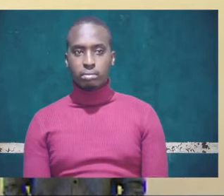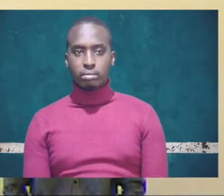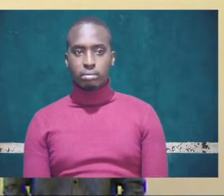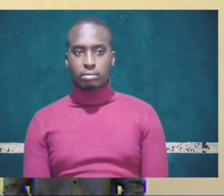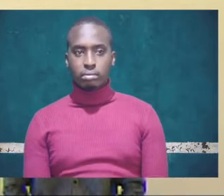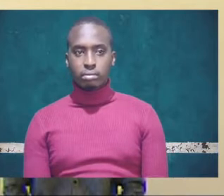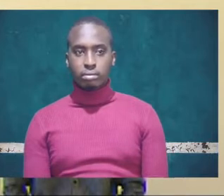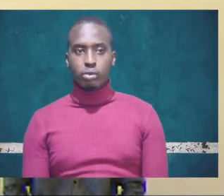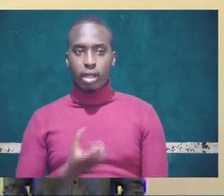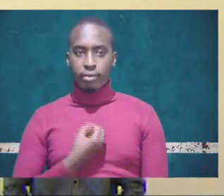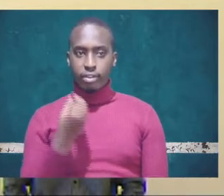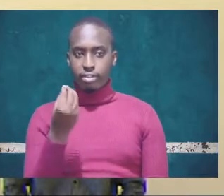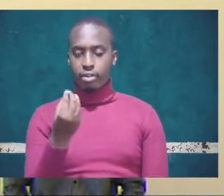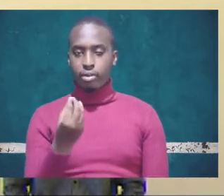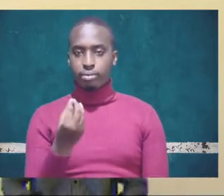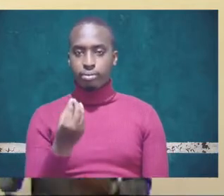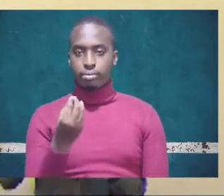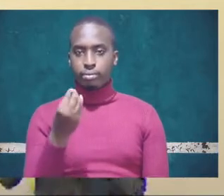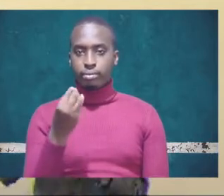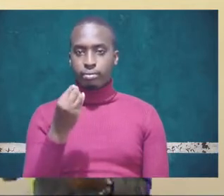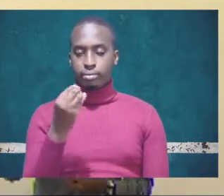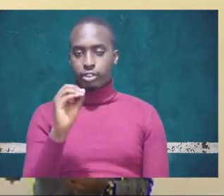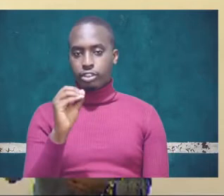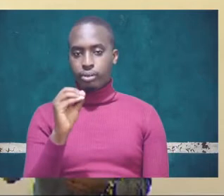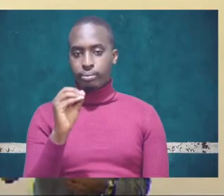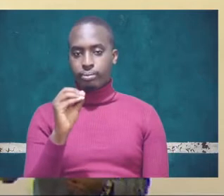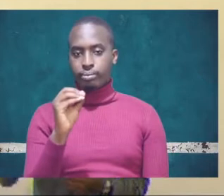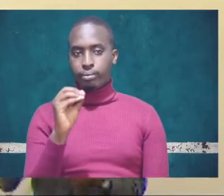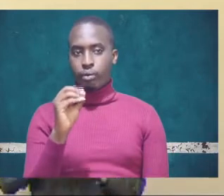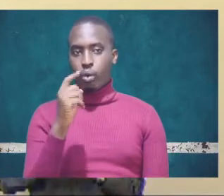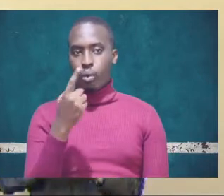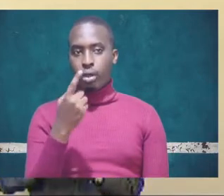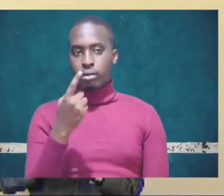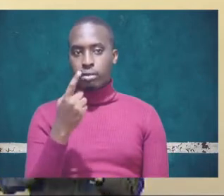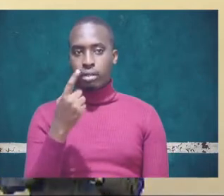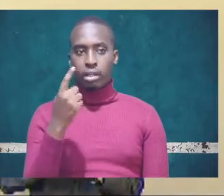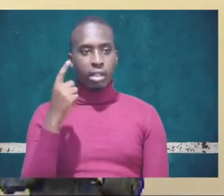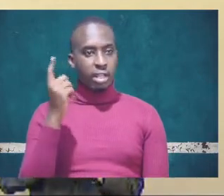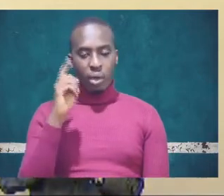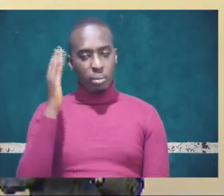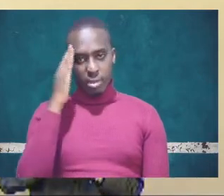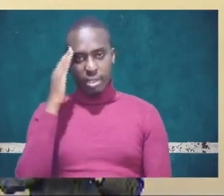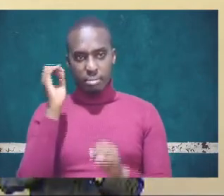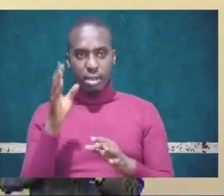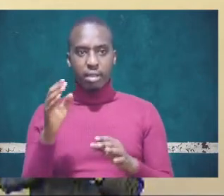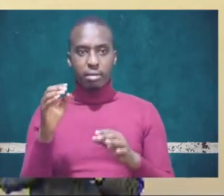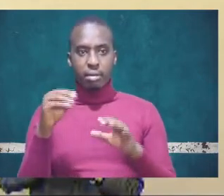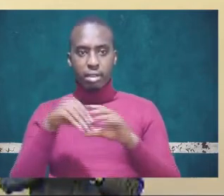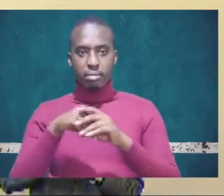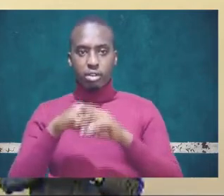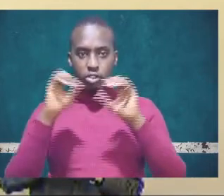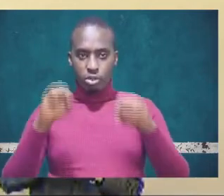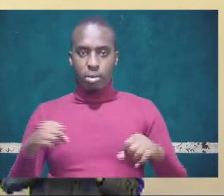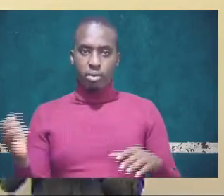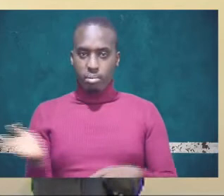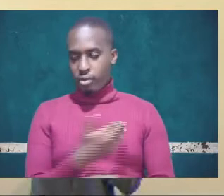We have 0. This is 1, 2. I don't know if it will fit over there. I can remove